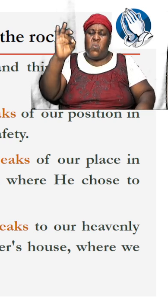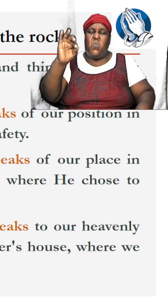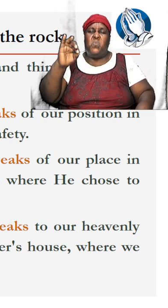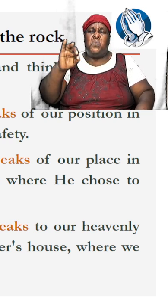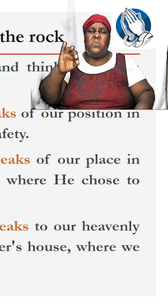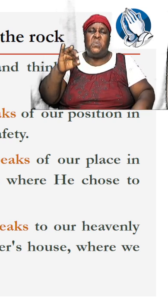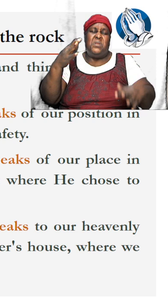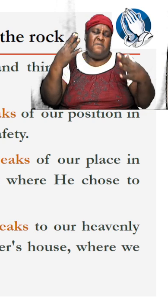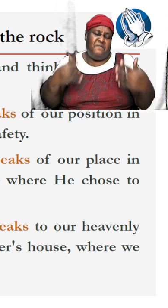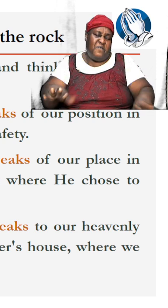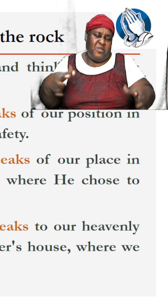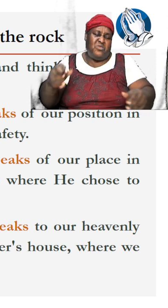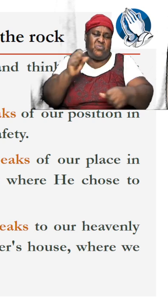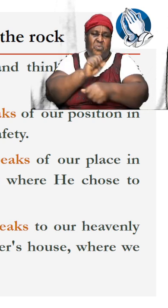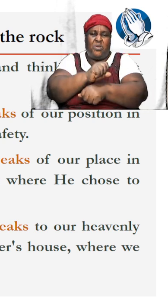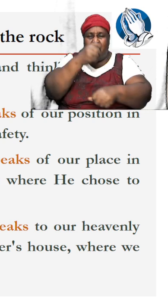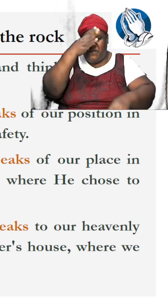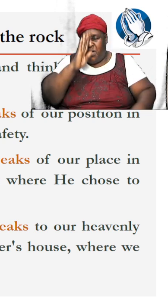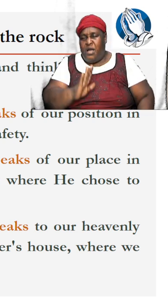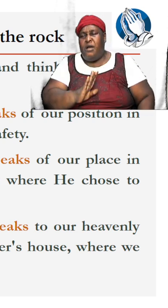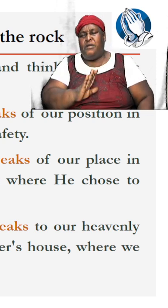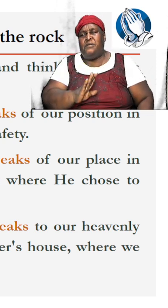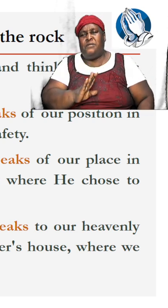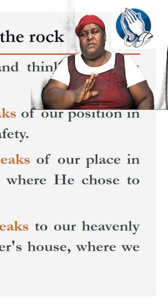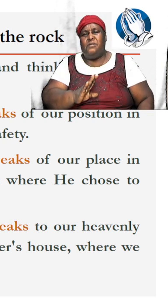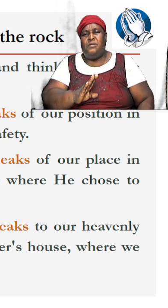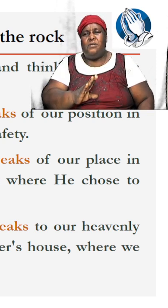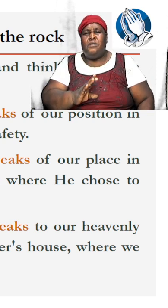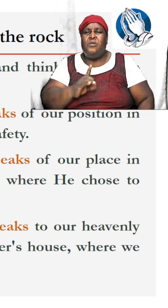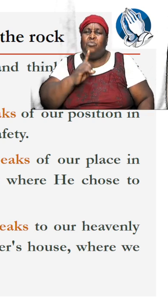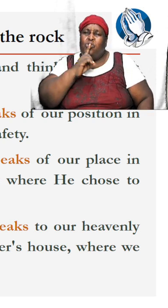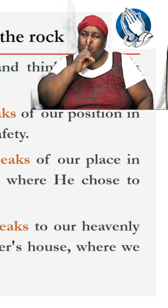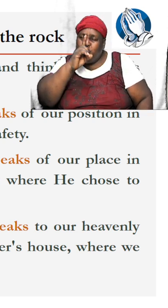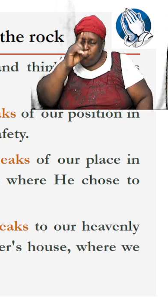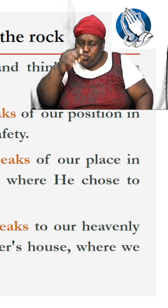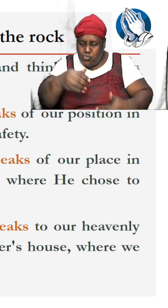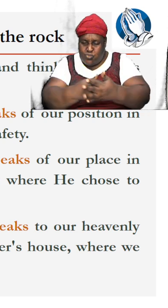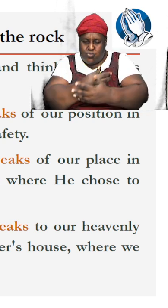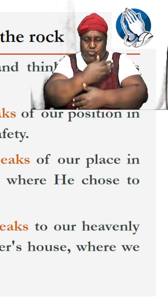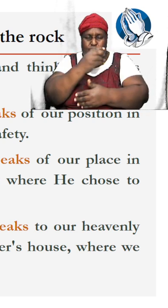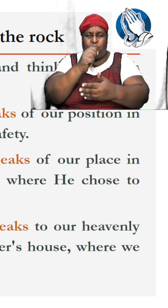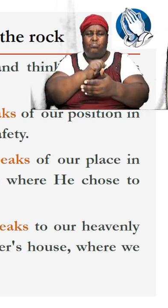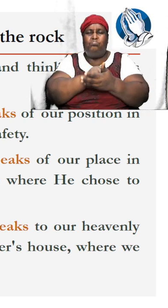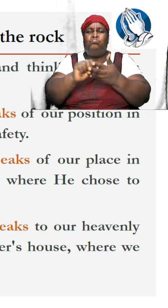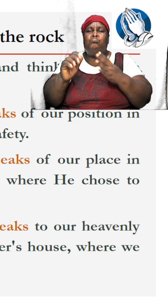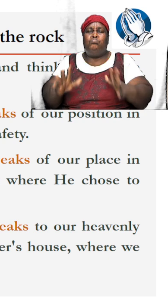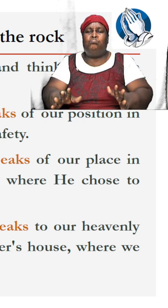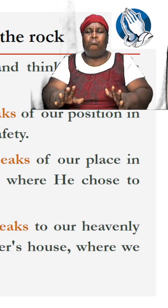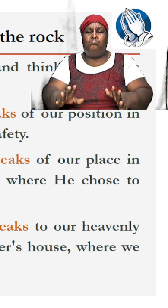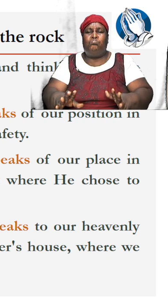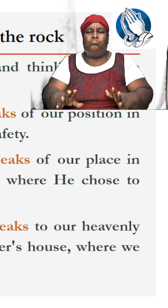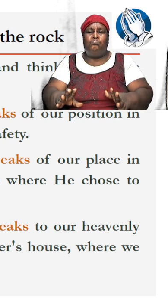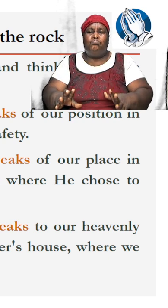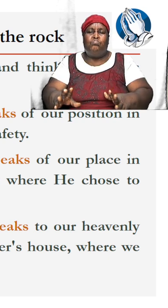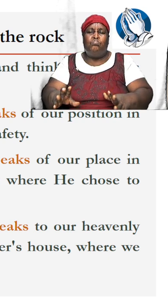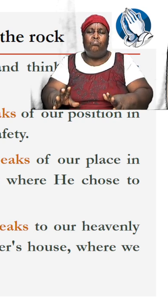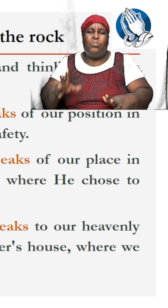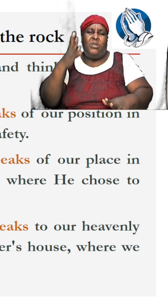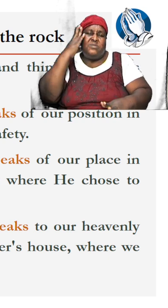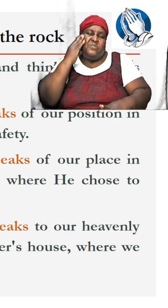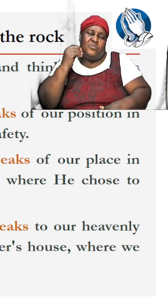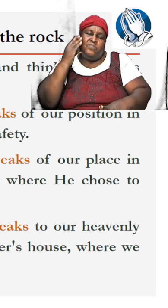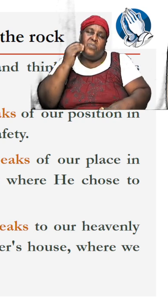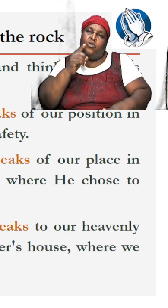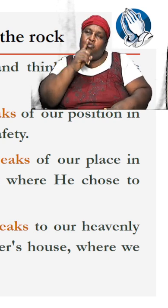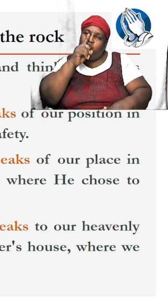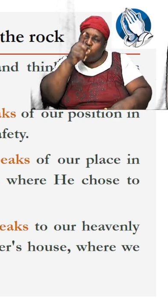of Christ. But the true New Testament saint can experience the true raw presence